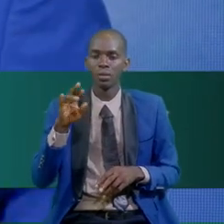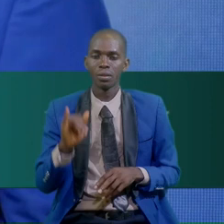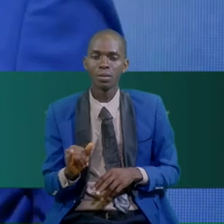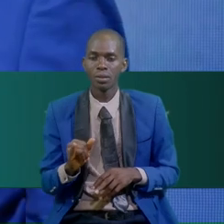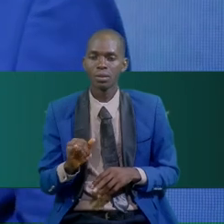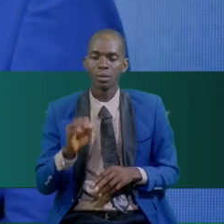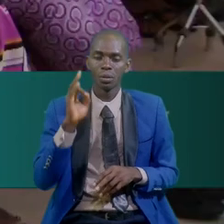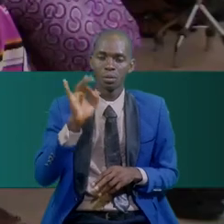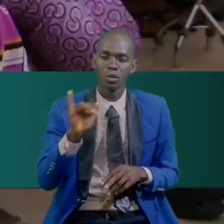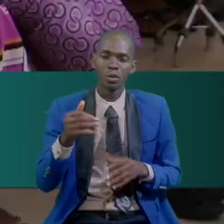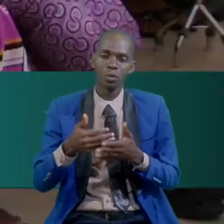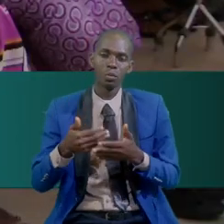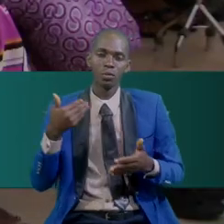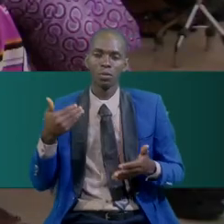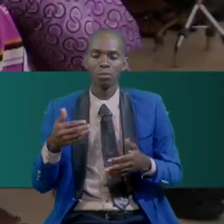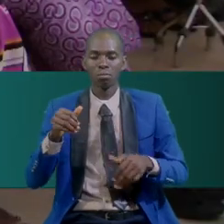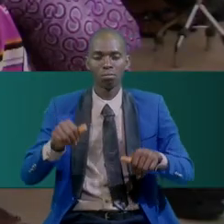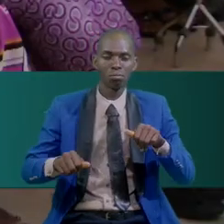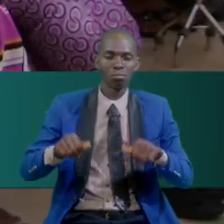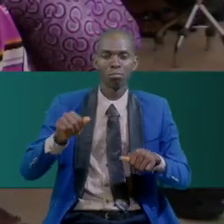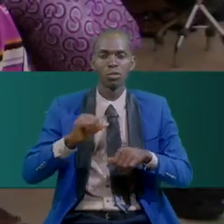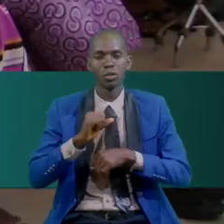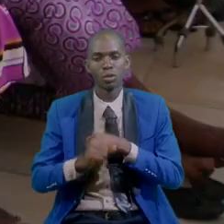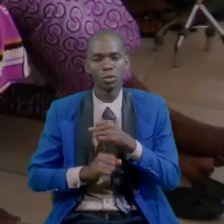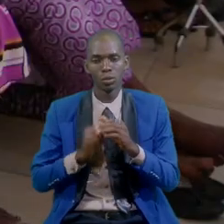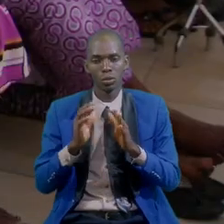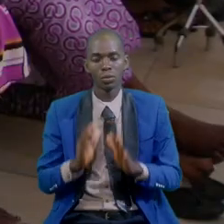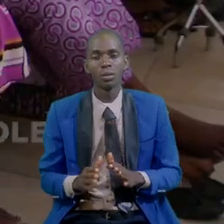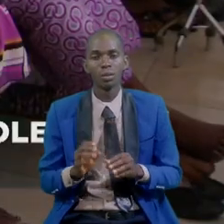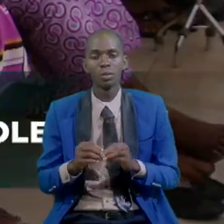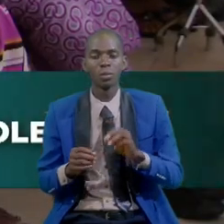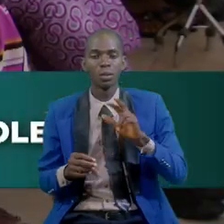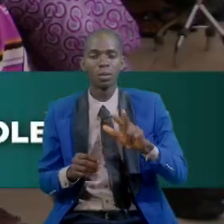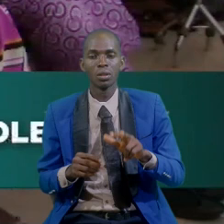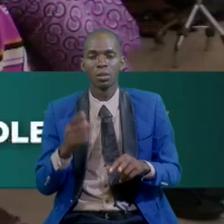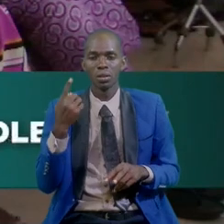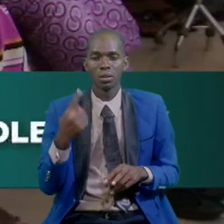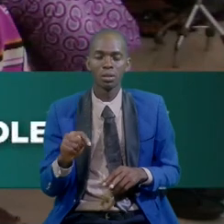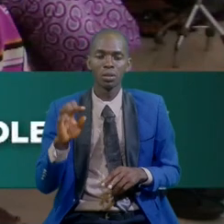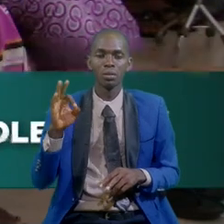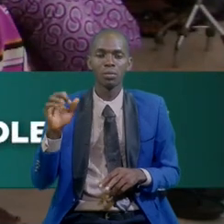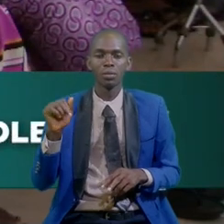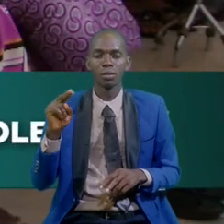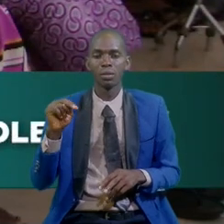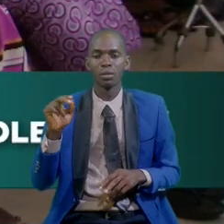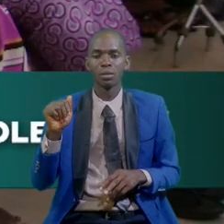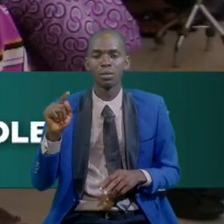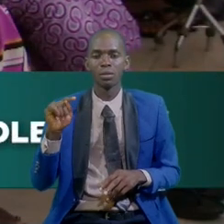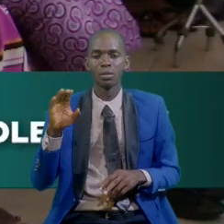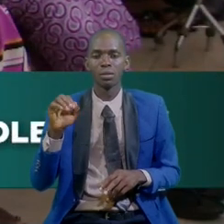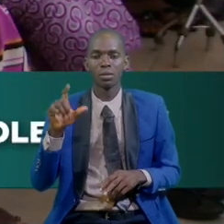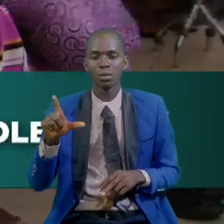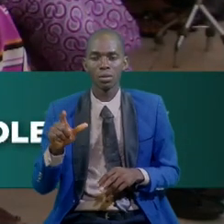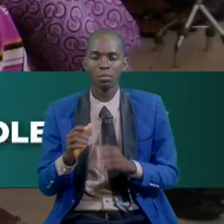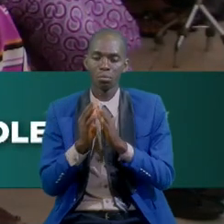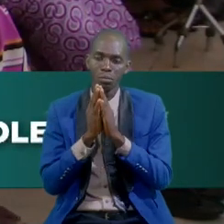vacillating sufferers. Number three, the fanatical supplication with violent spirits.